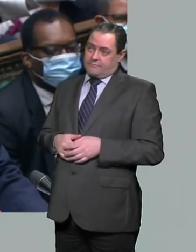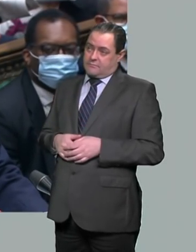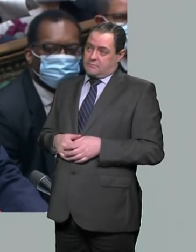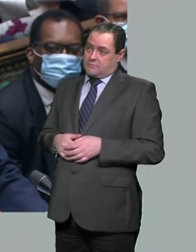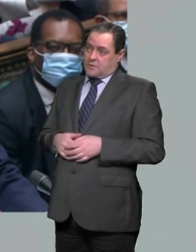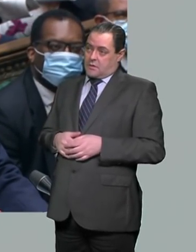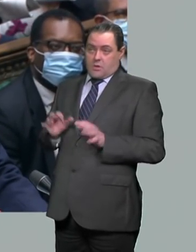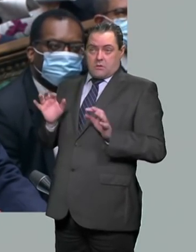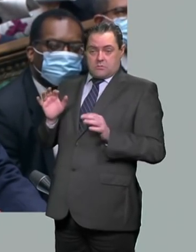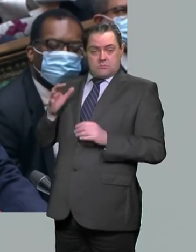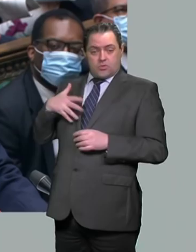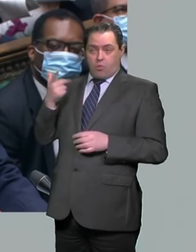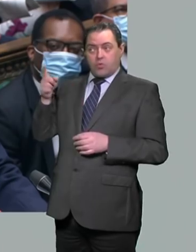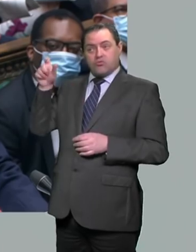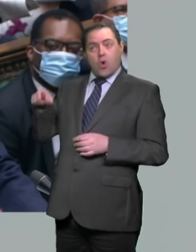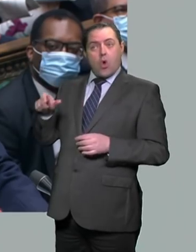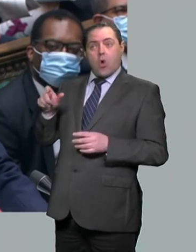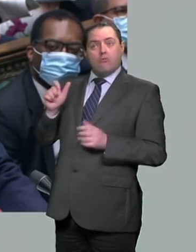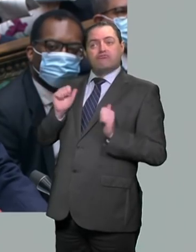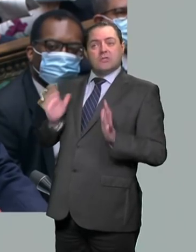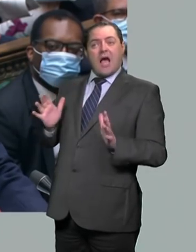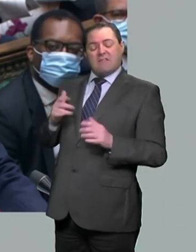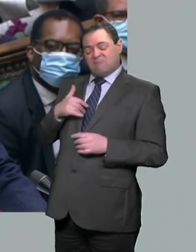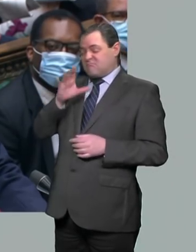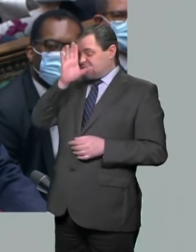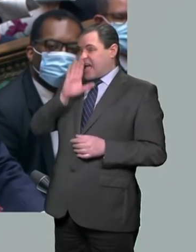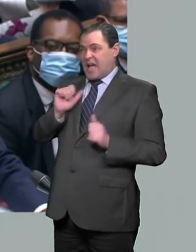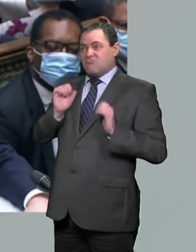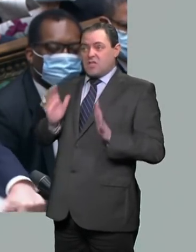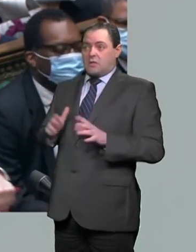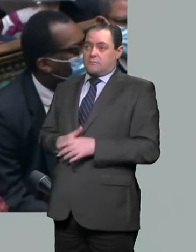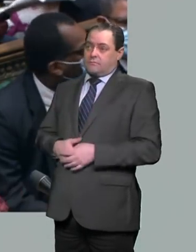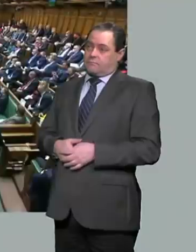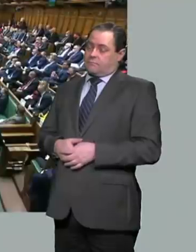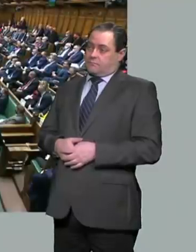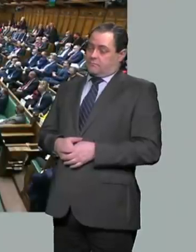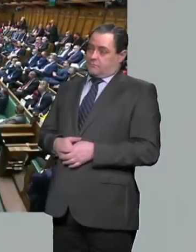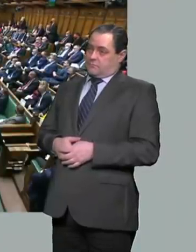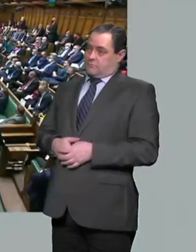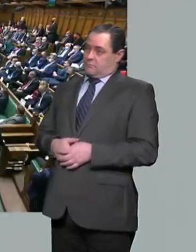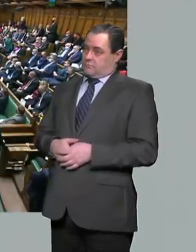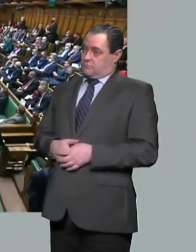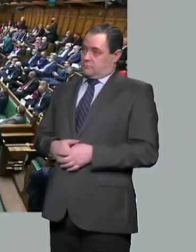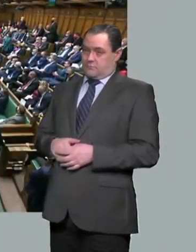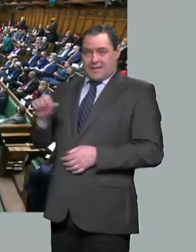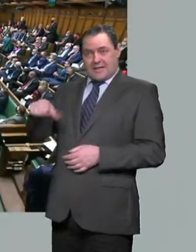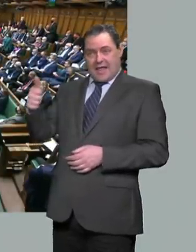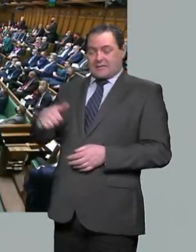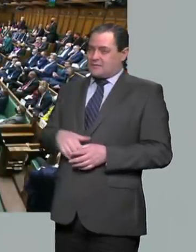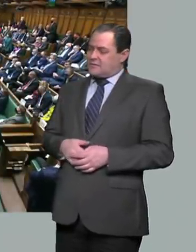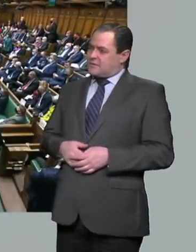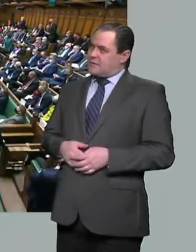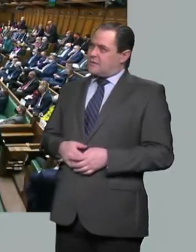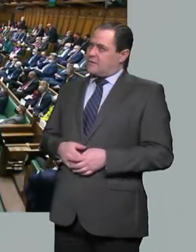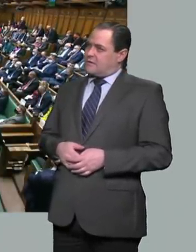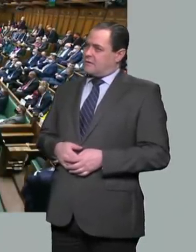nobody wanted Allegra to resign, and I was very sad that she did. Simon Jupp. Thank you,